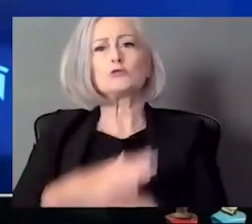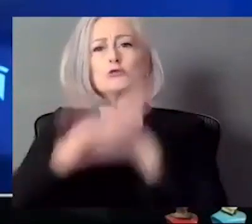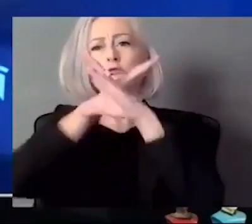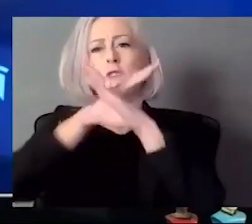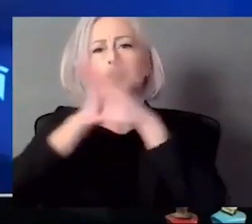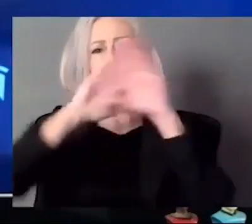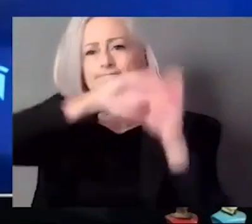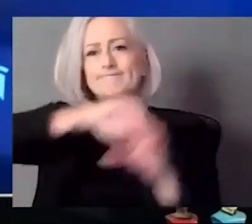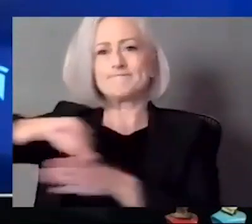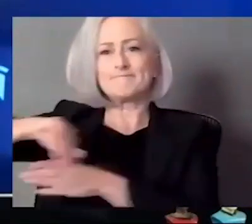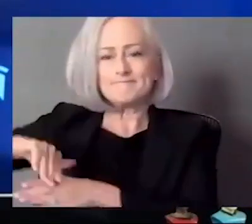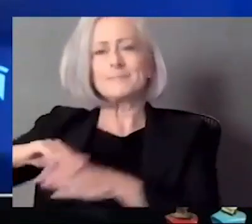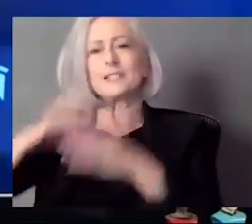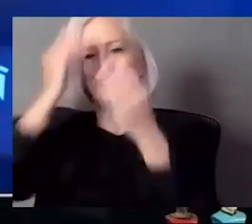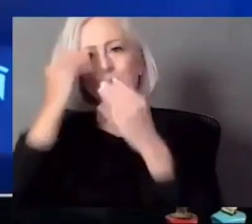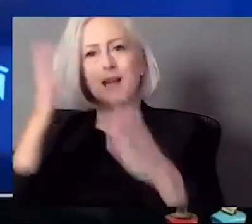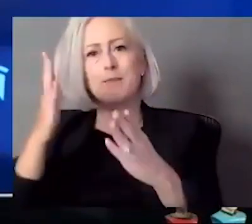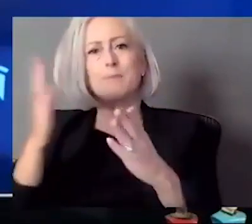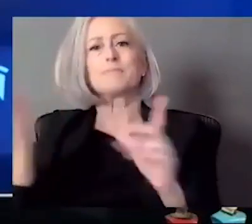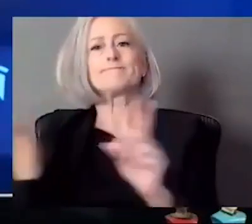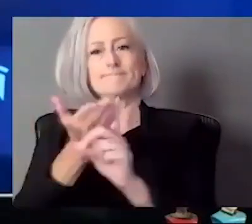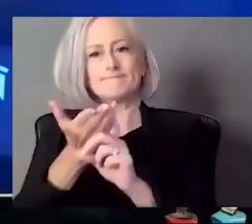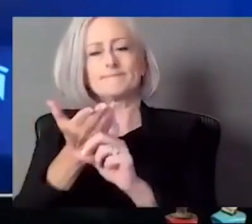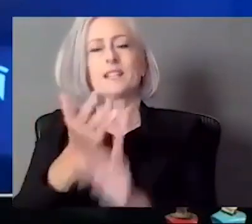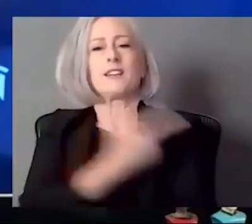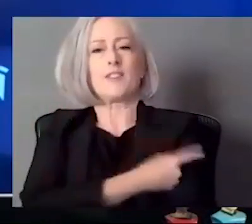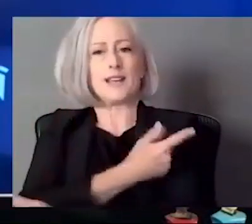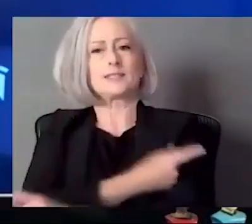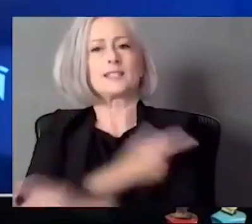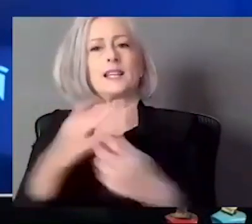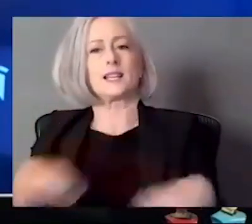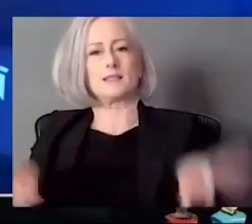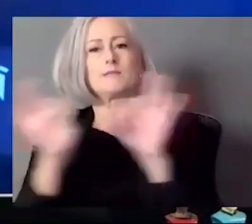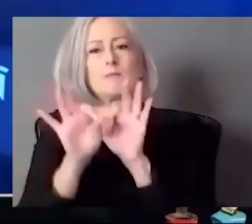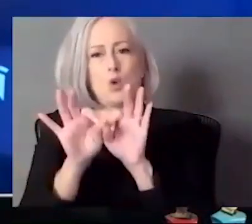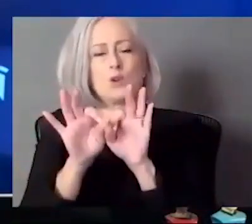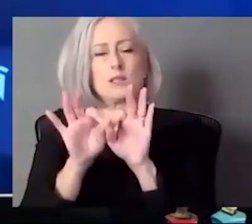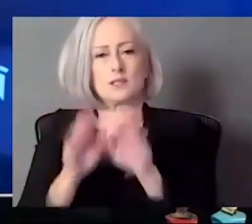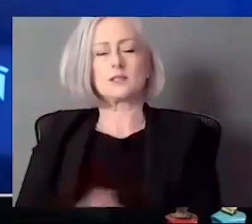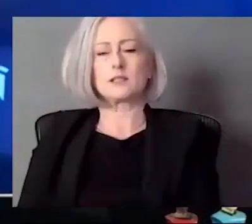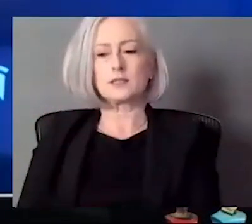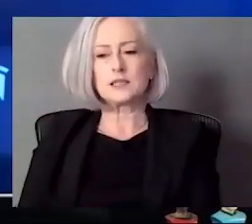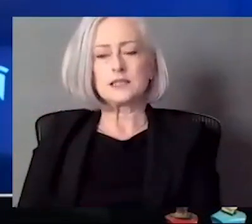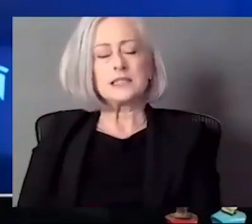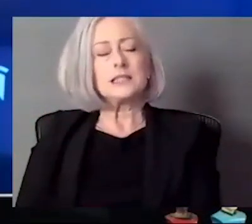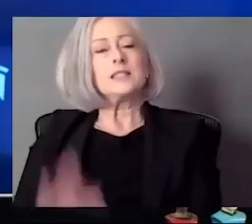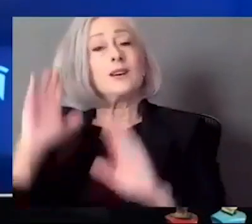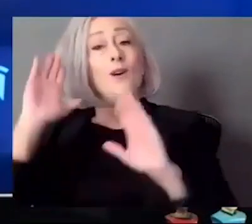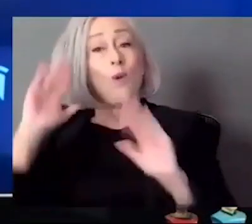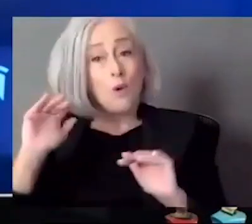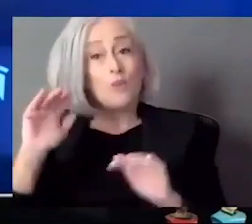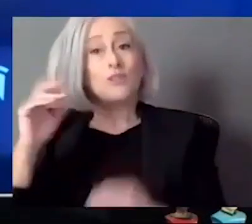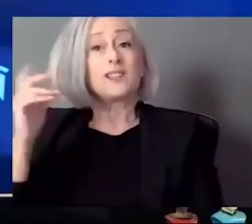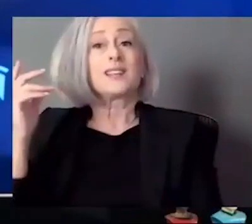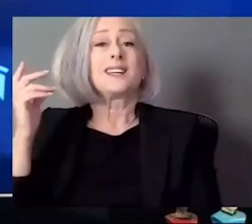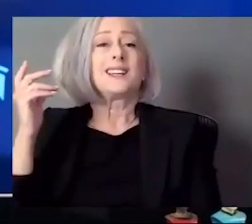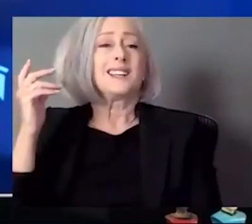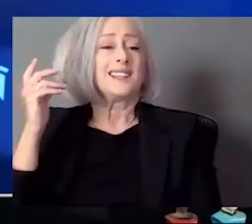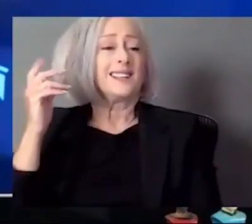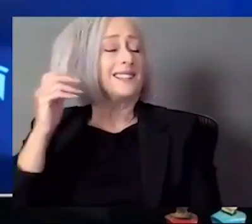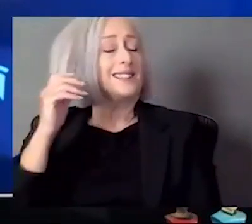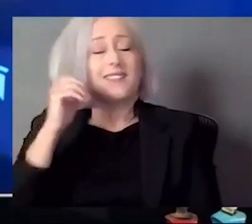it. And I'm afraid that eventually they'll have had enough risk from it that somebody close to them is going to pass away or be really